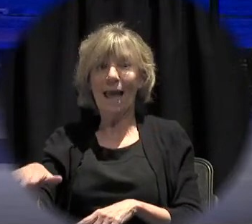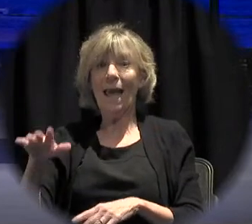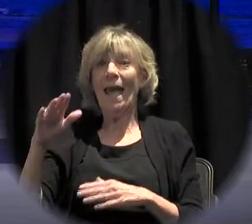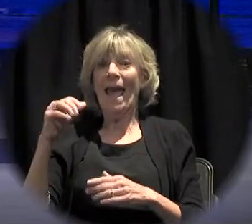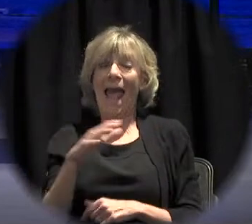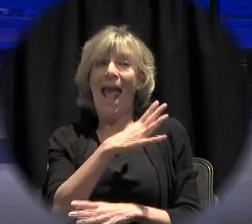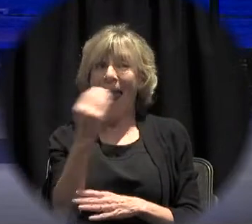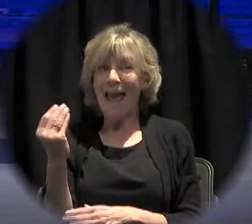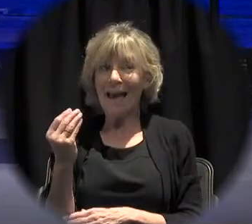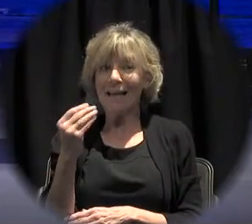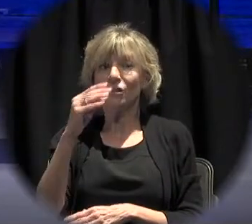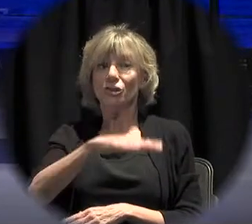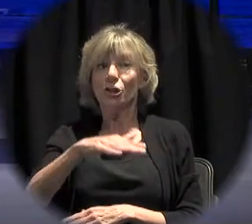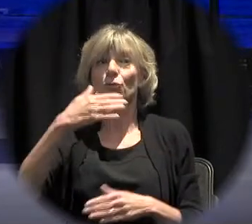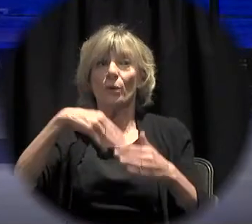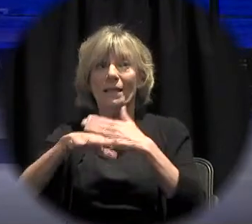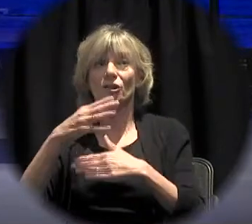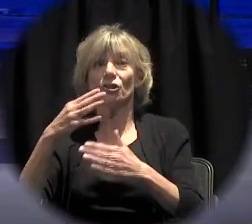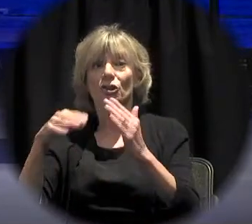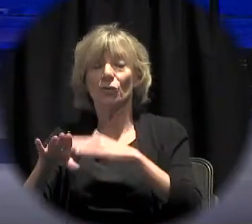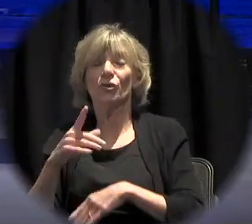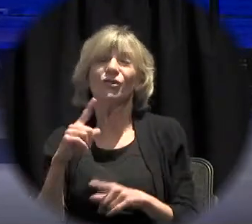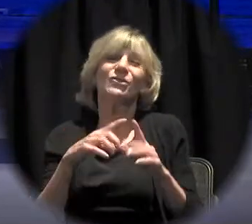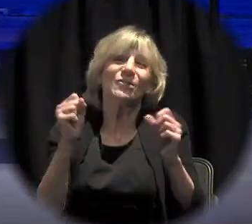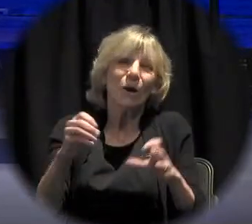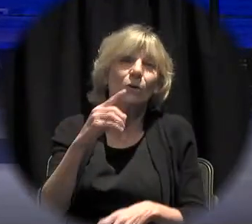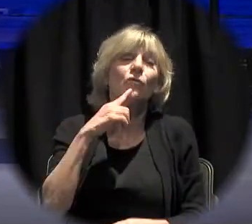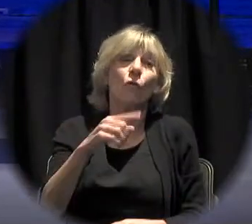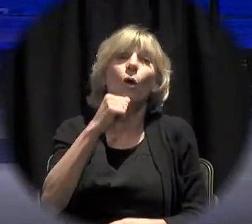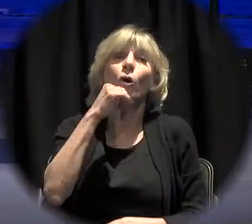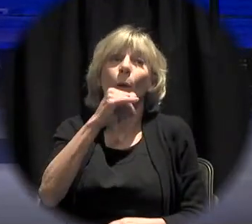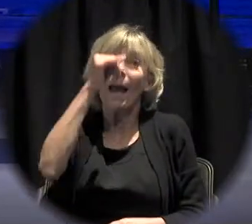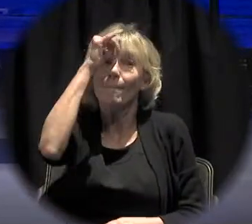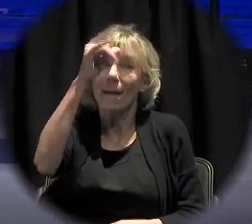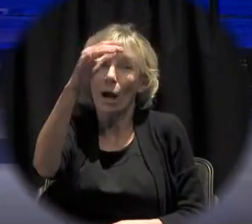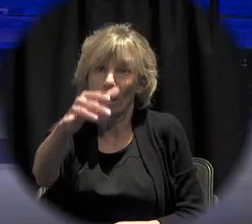and your children's children. So this is for you grandparents too, for us grandparents too.